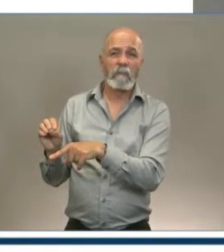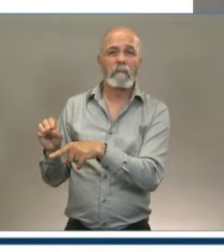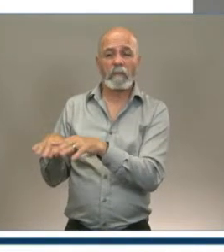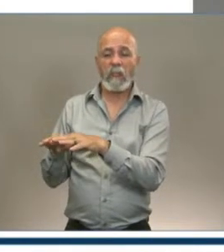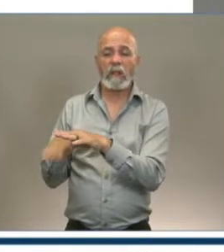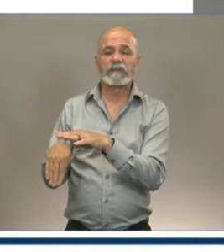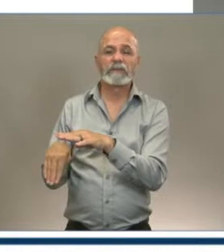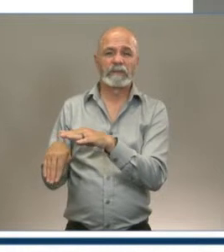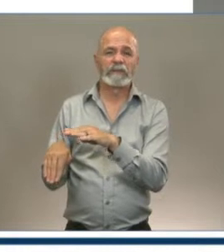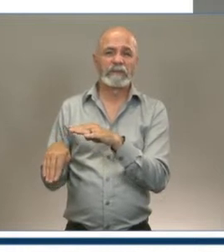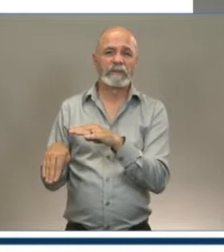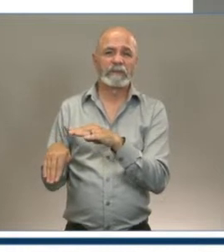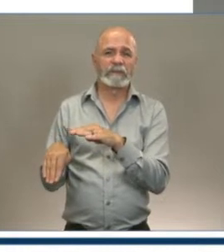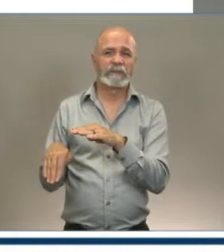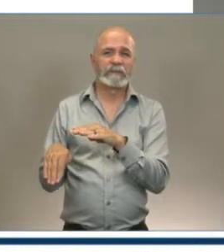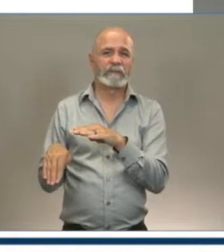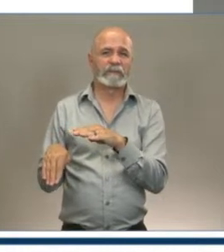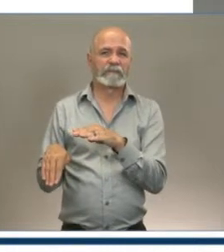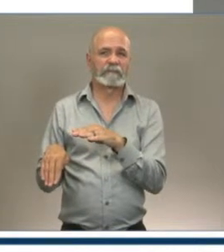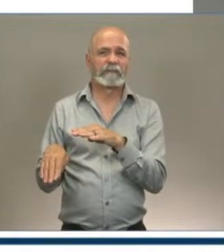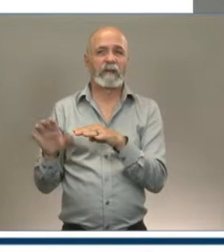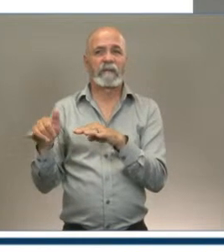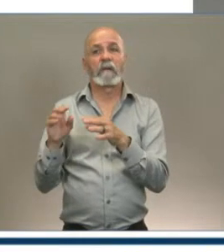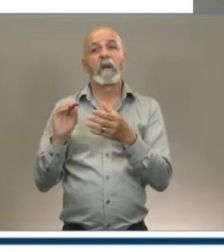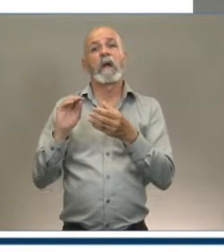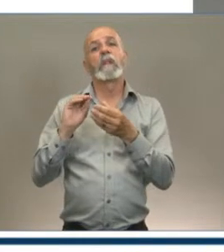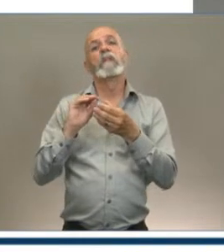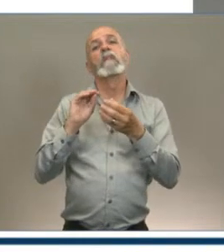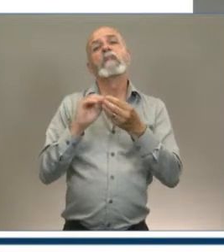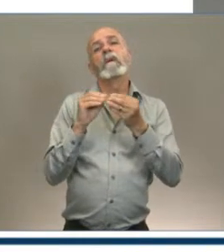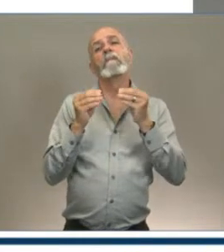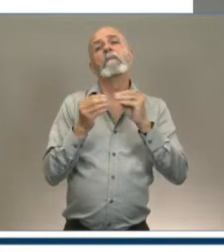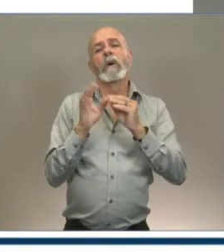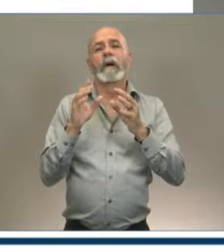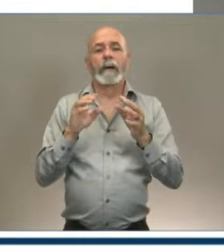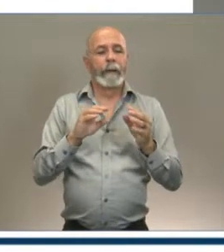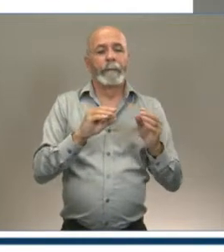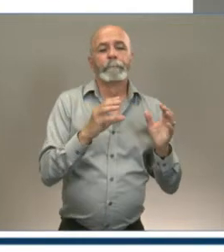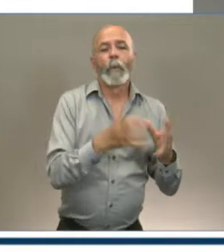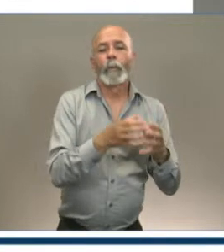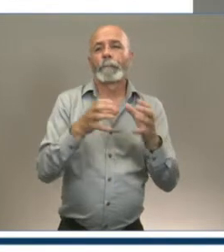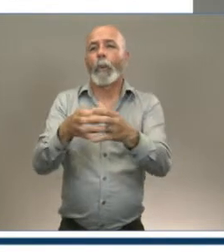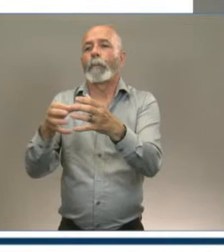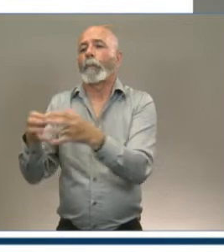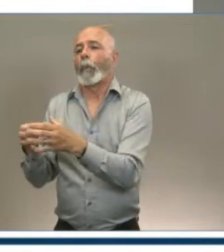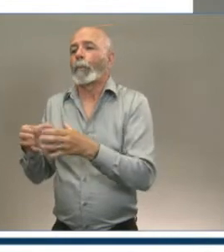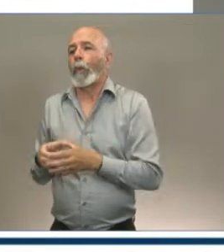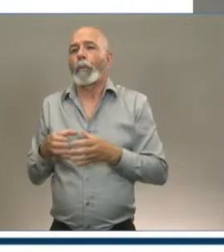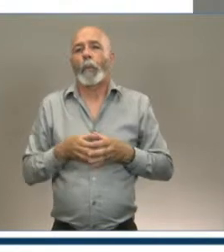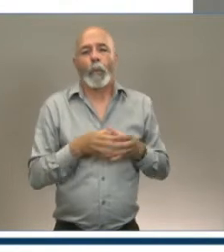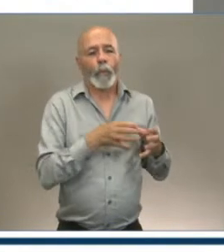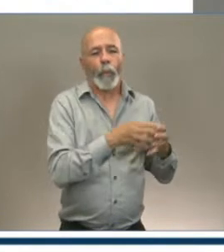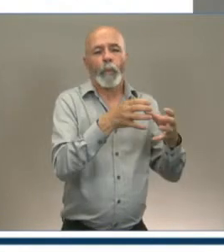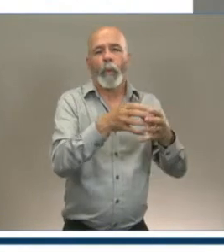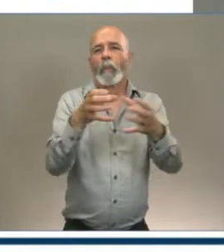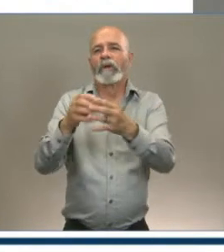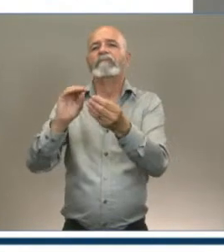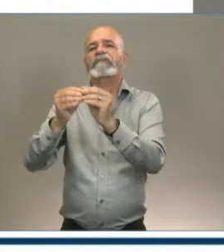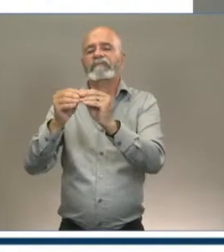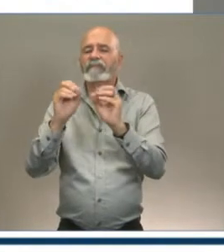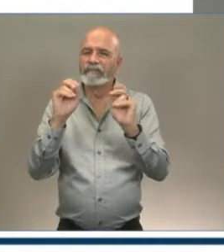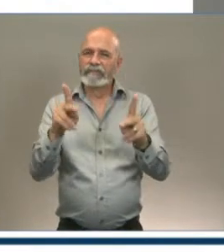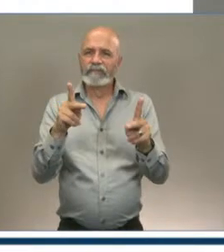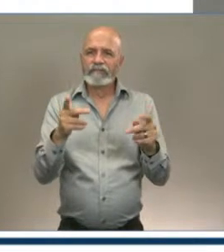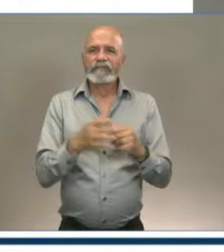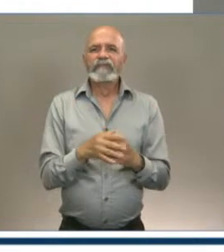a very small number that we've had to help move some kids around to keep them in that 60%. So we'll continue to work